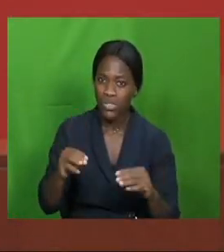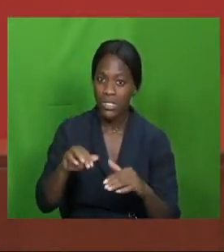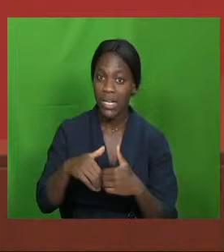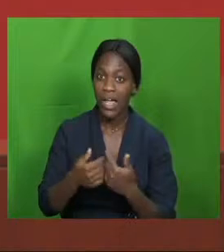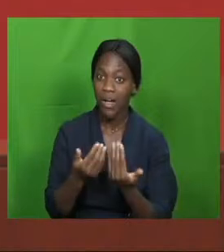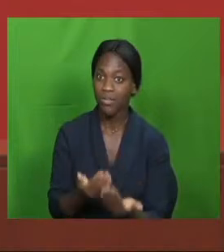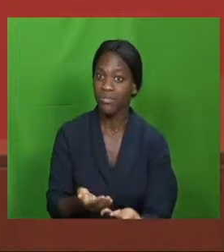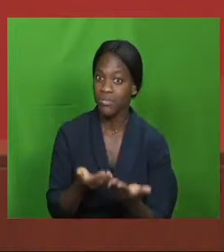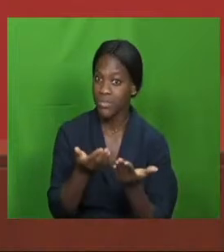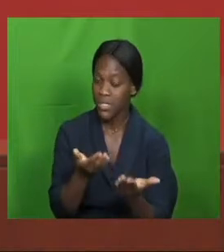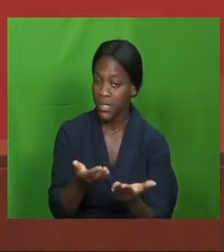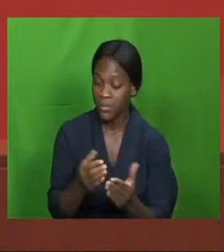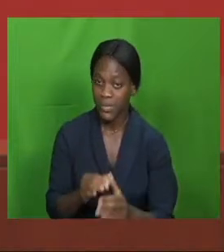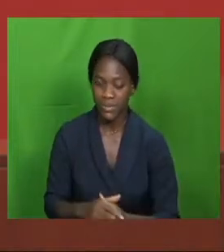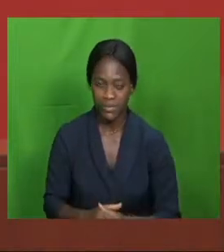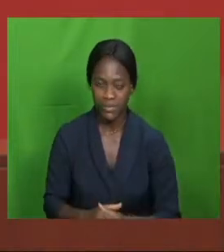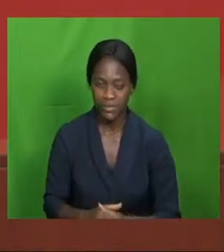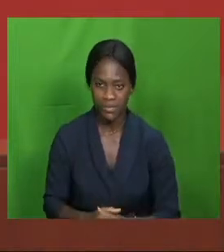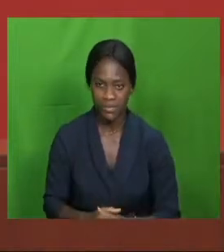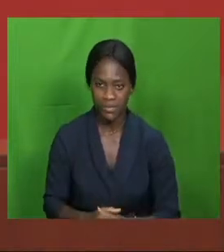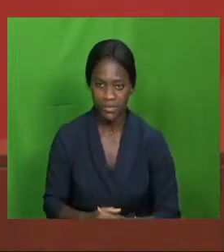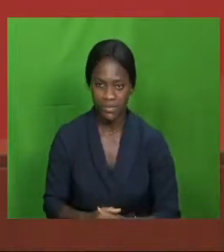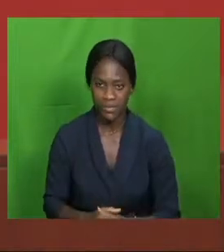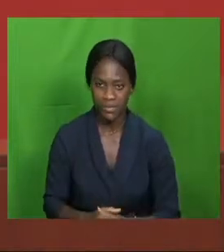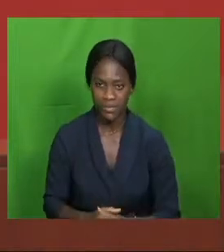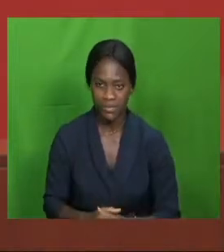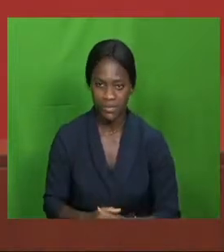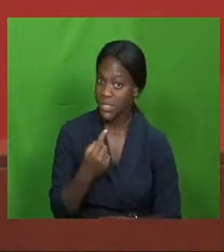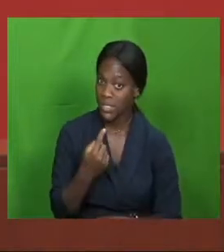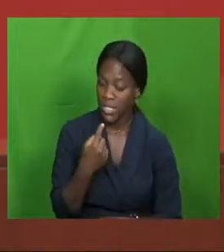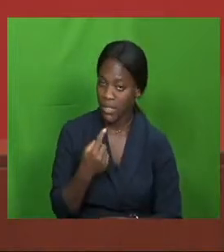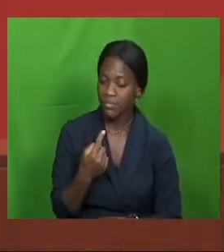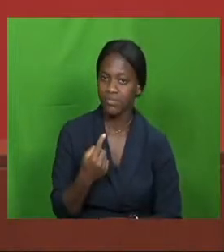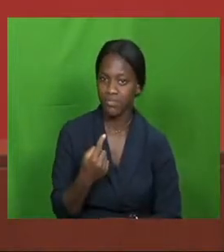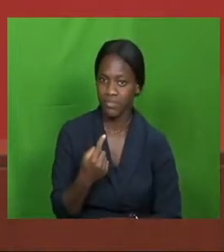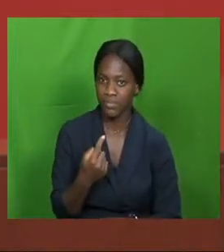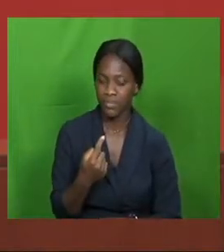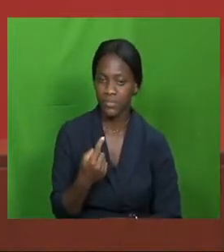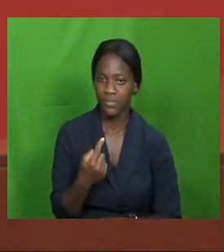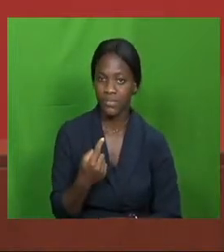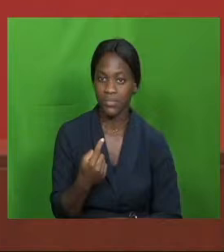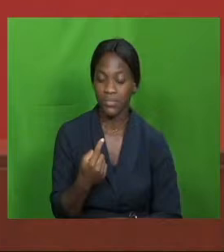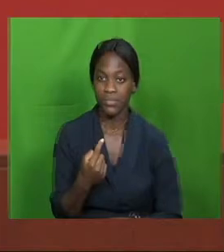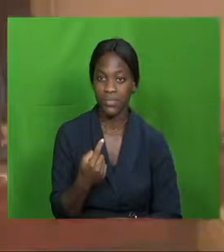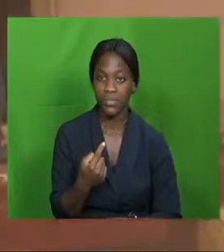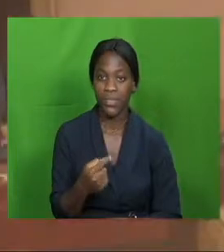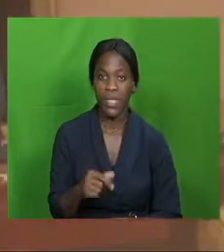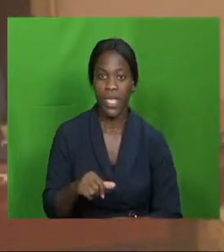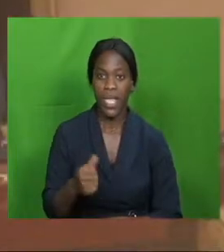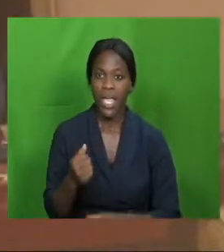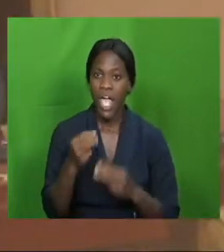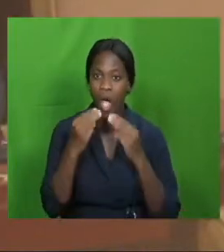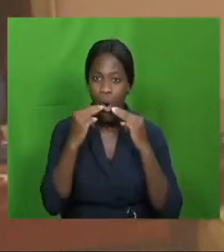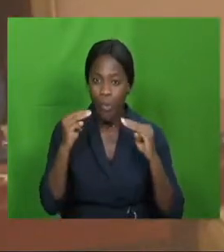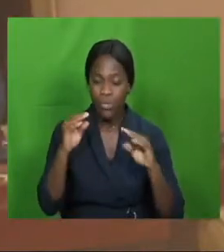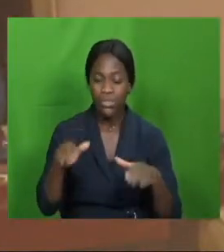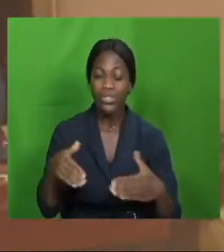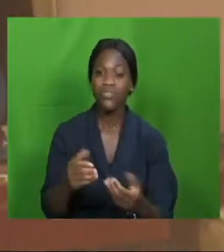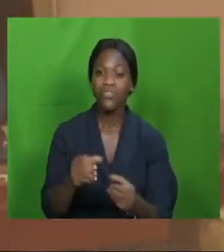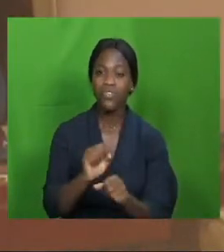In that ruling, I noted that the admissibility or otherwise of a motion for listing on the order